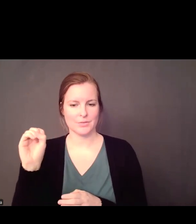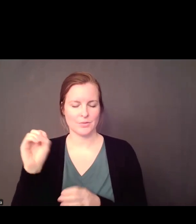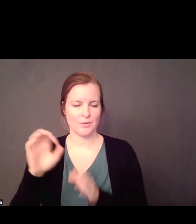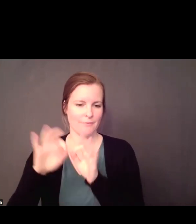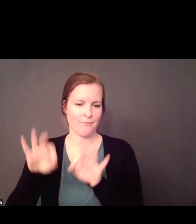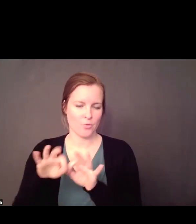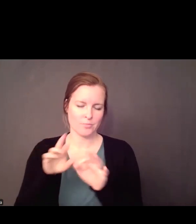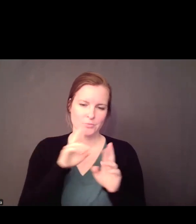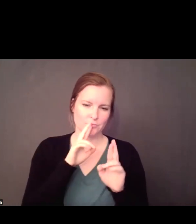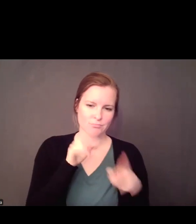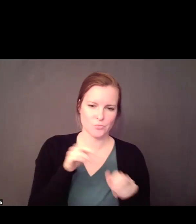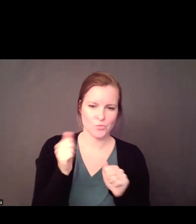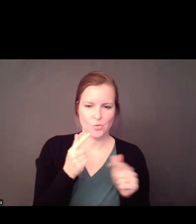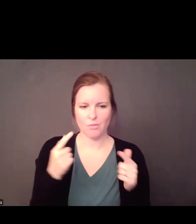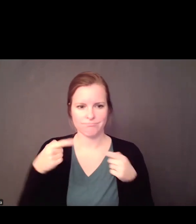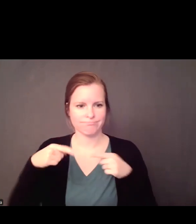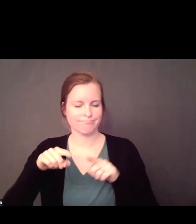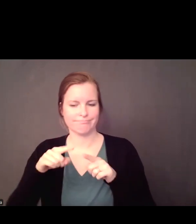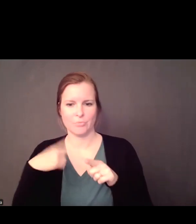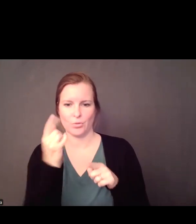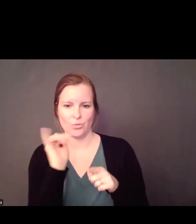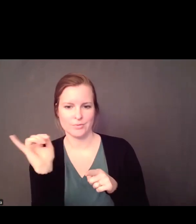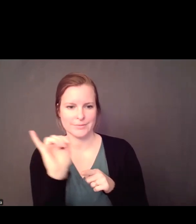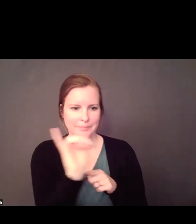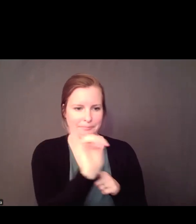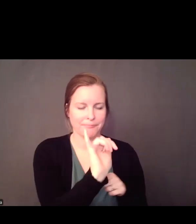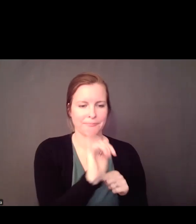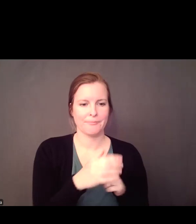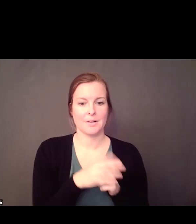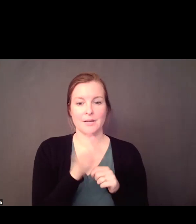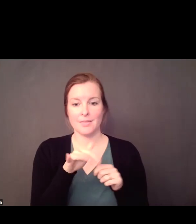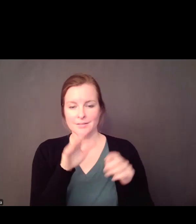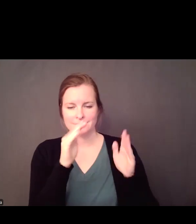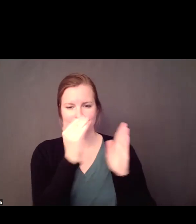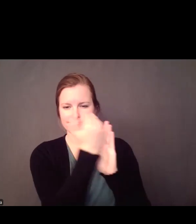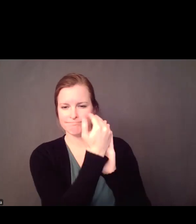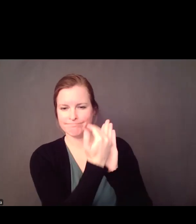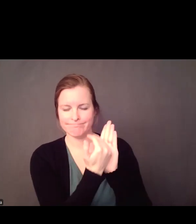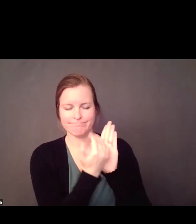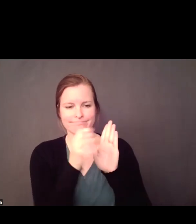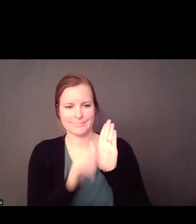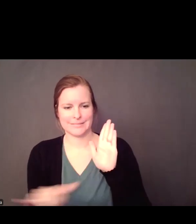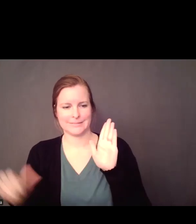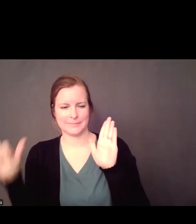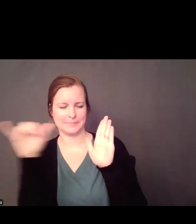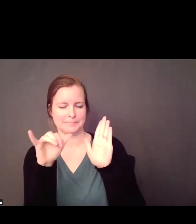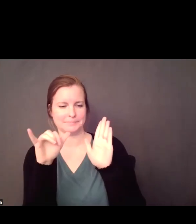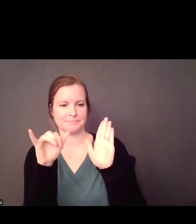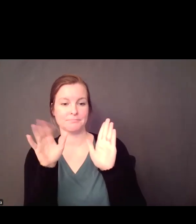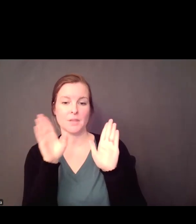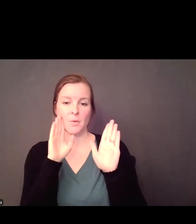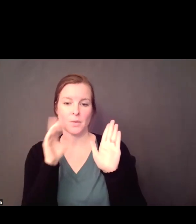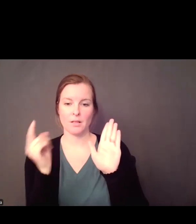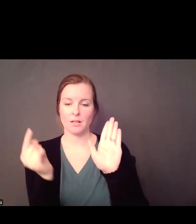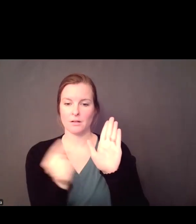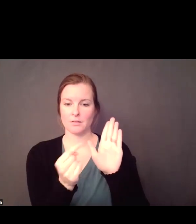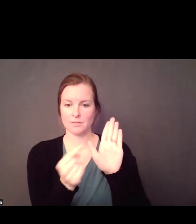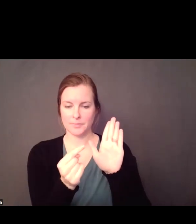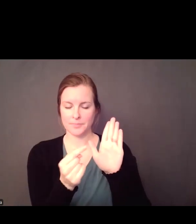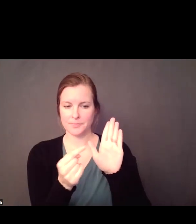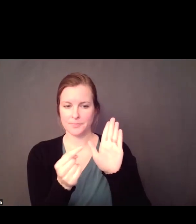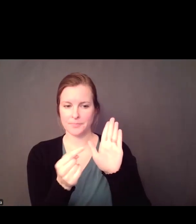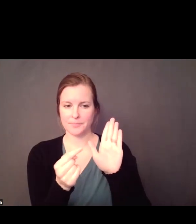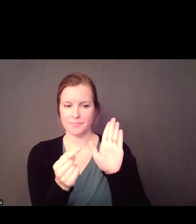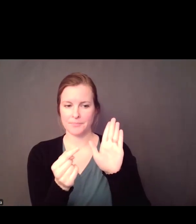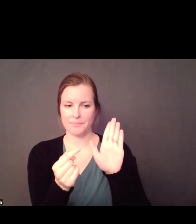reports. So lots of similarity here with the layout. I will draw your attention to the fact that